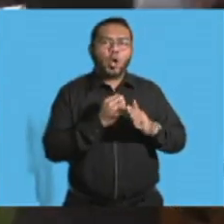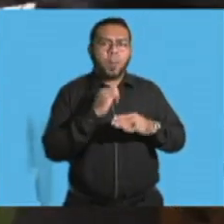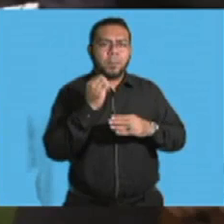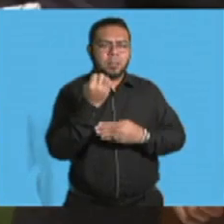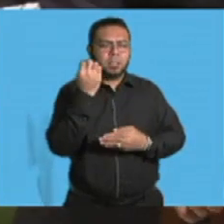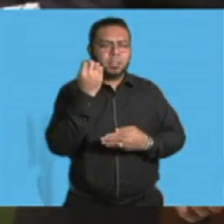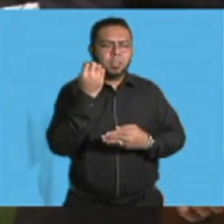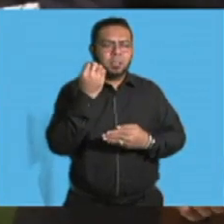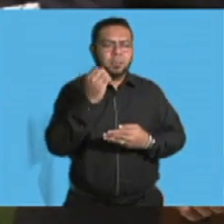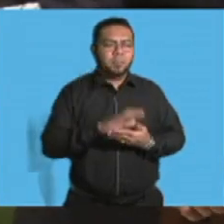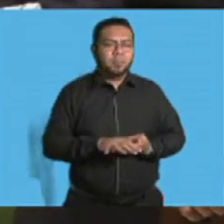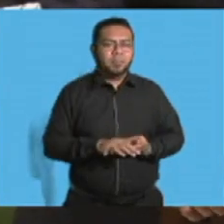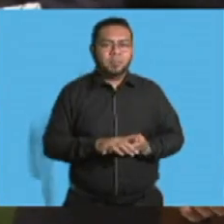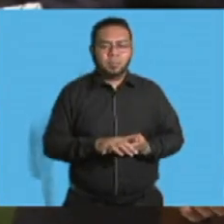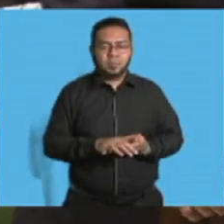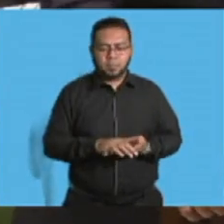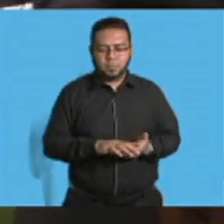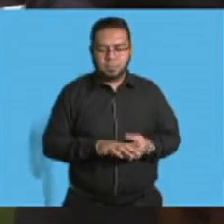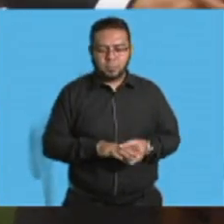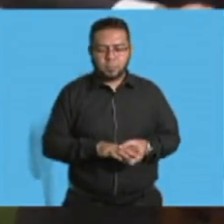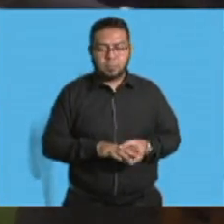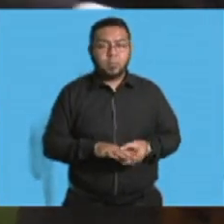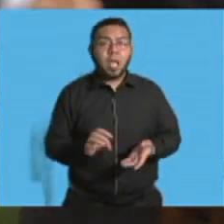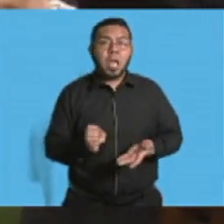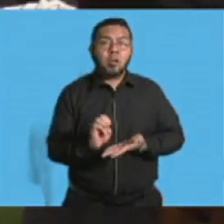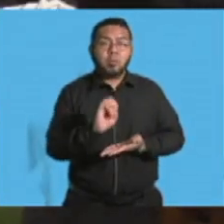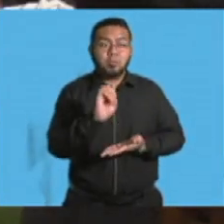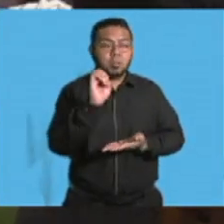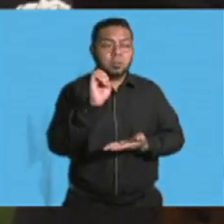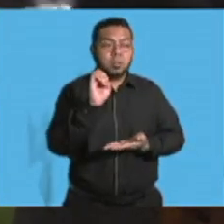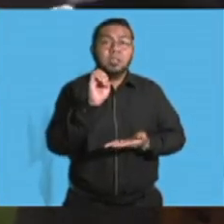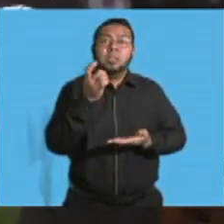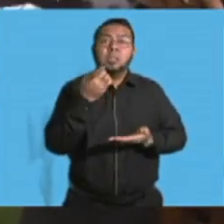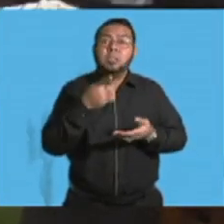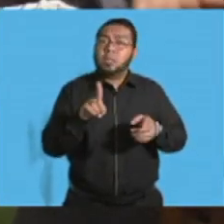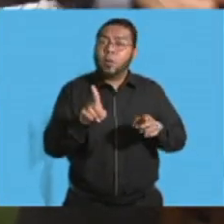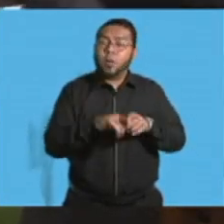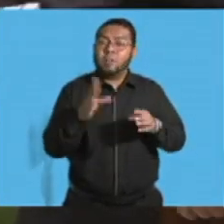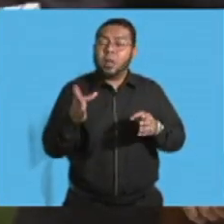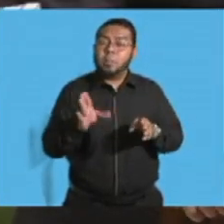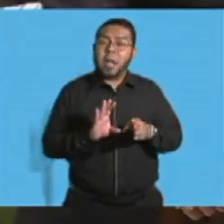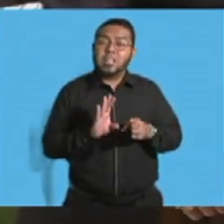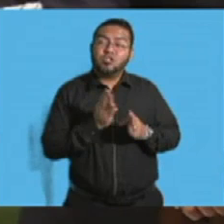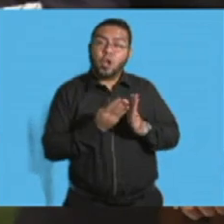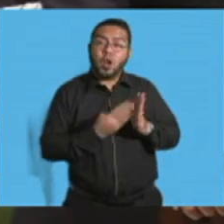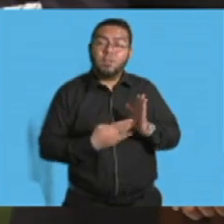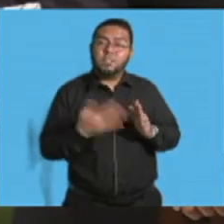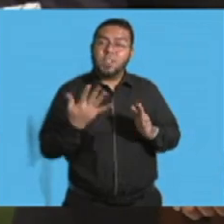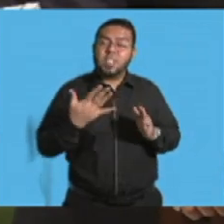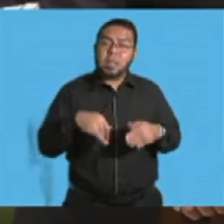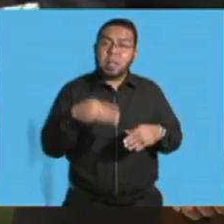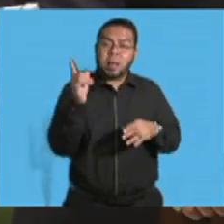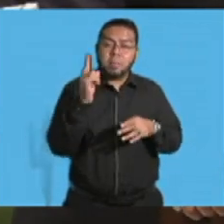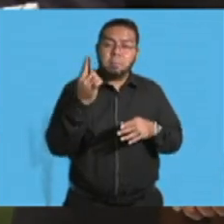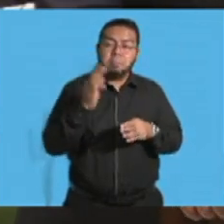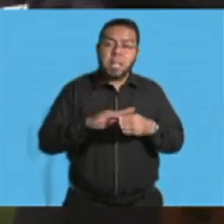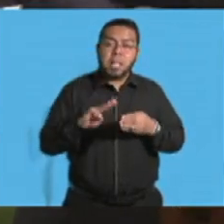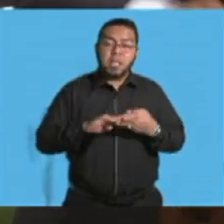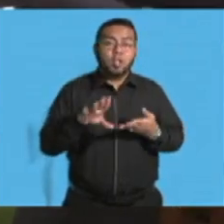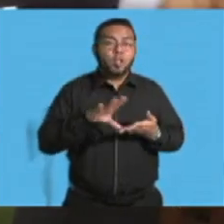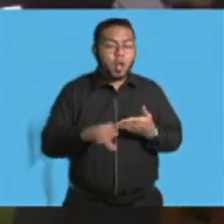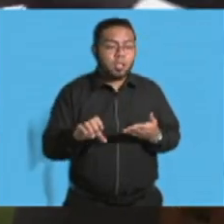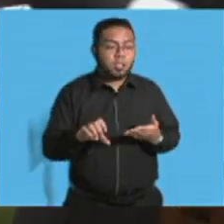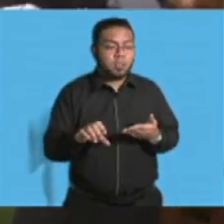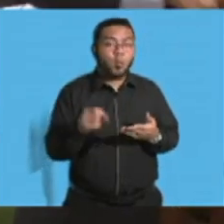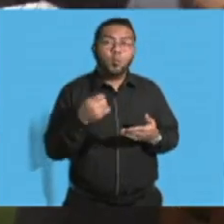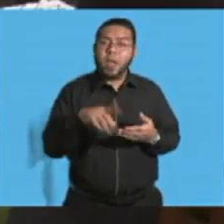Randondo, I think, talked about electrification. In the budget, we have an allocation of $50 million for rural electrification, Madam Speaker. We have